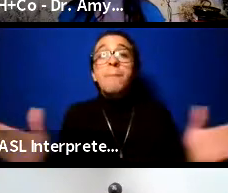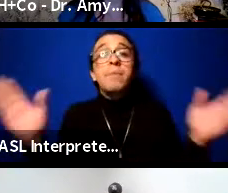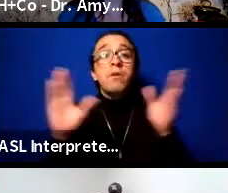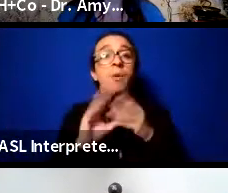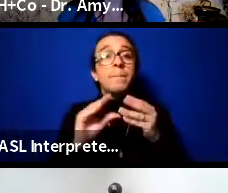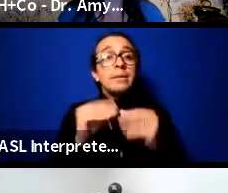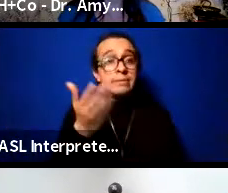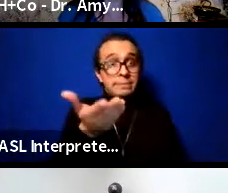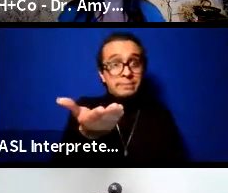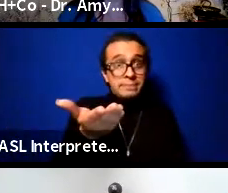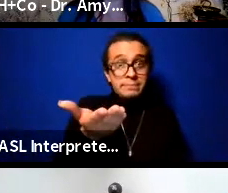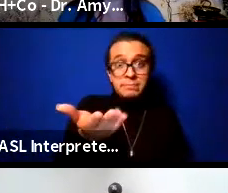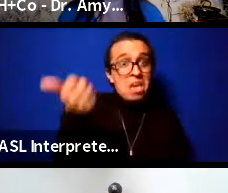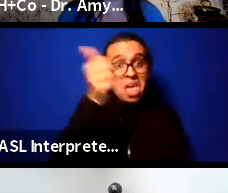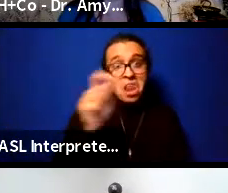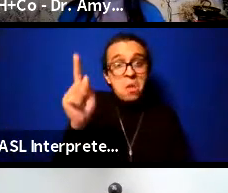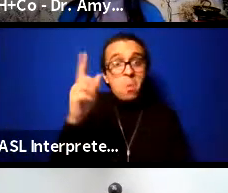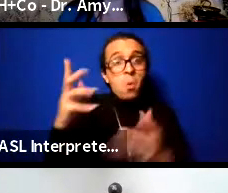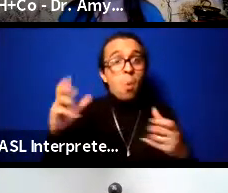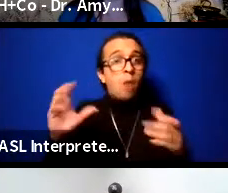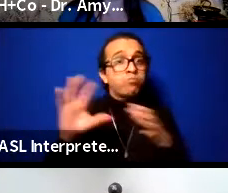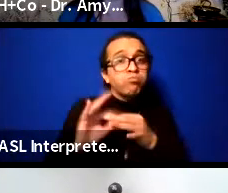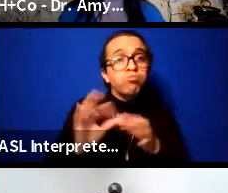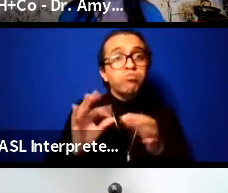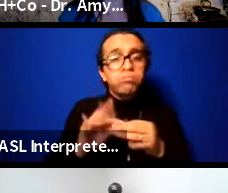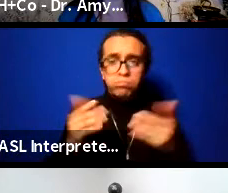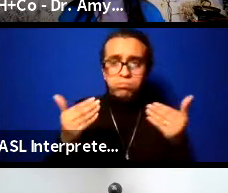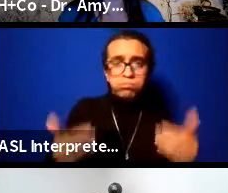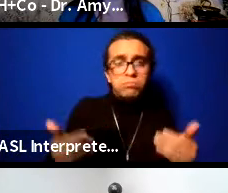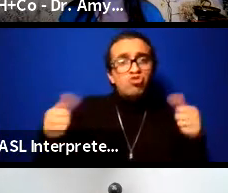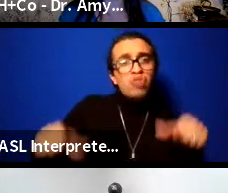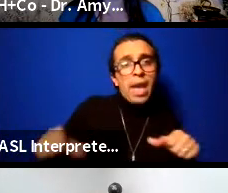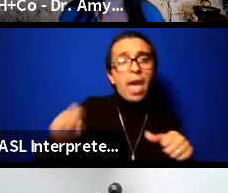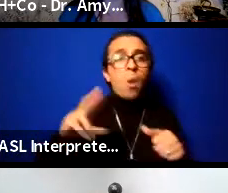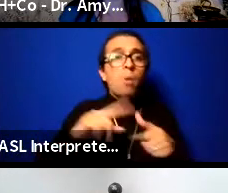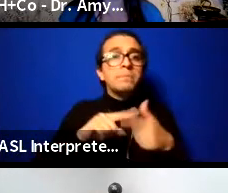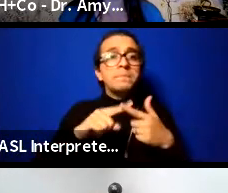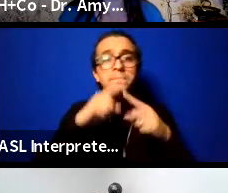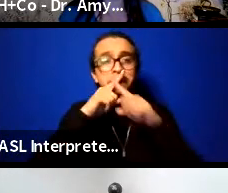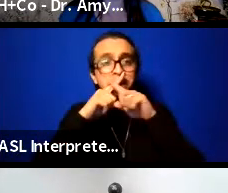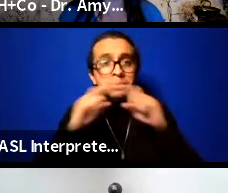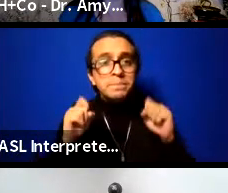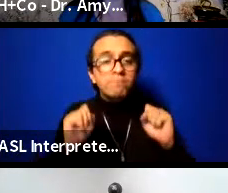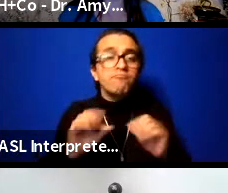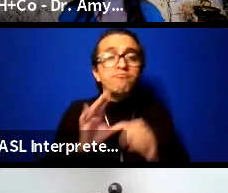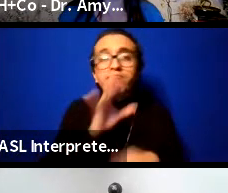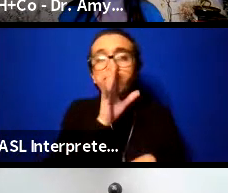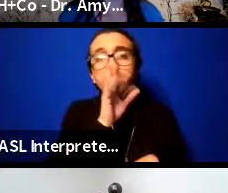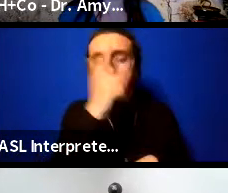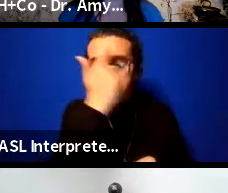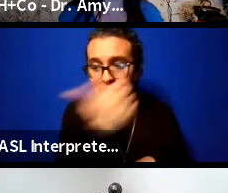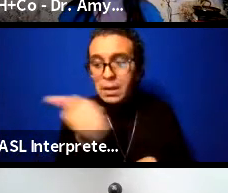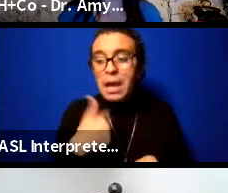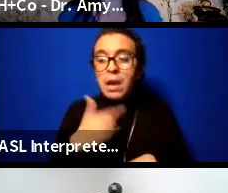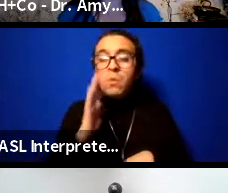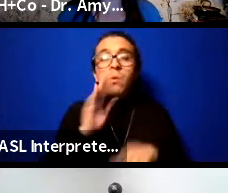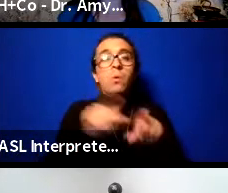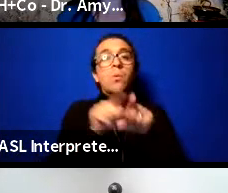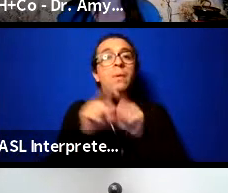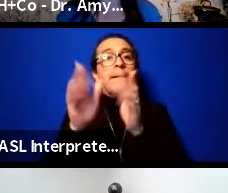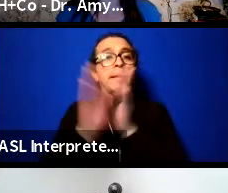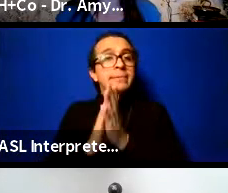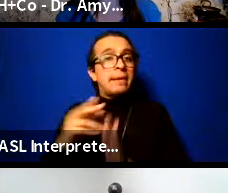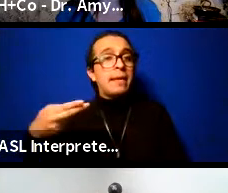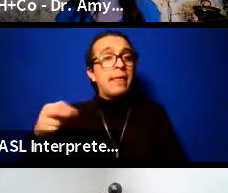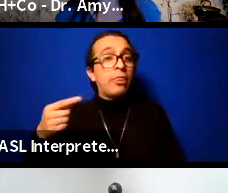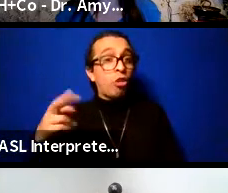to share, feel free to post in the chat or unmute and share verbally. And then I will be asking Heather if there